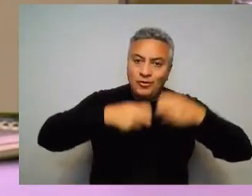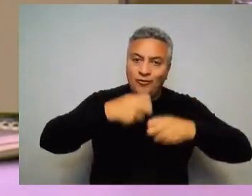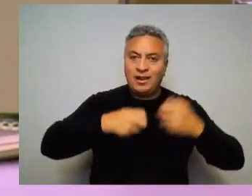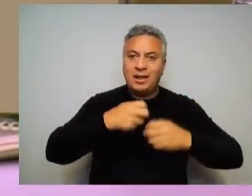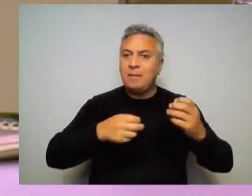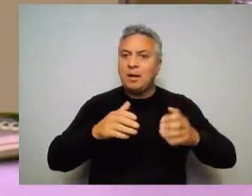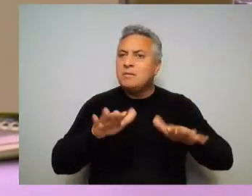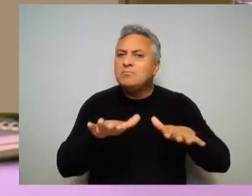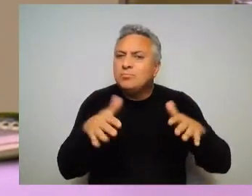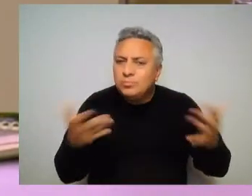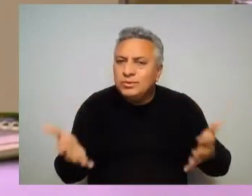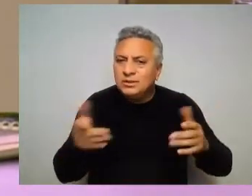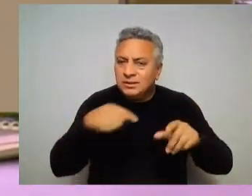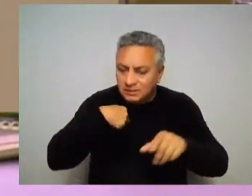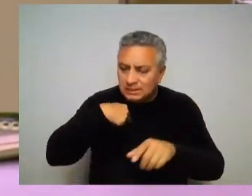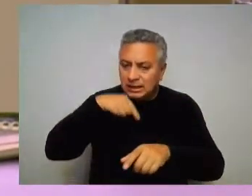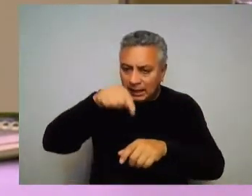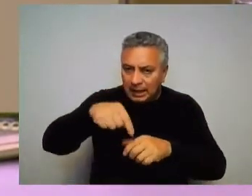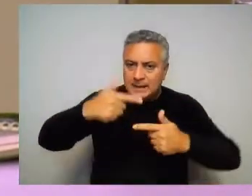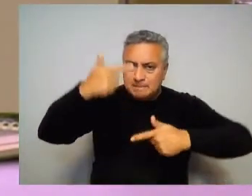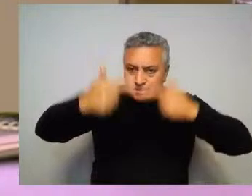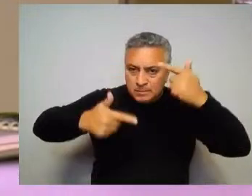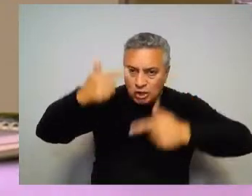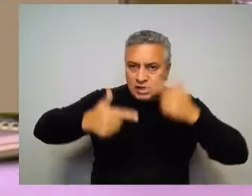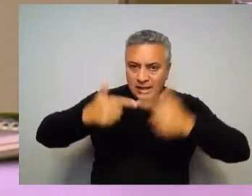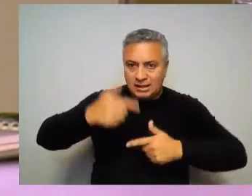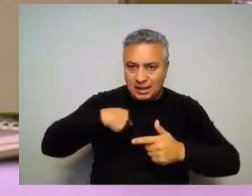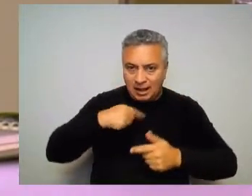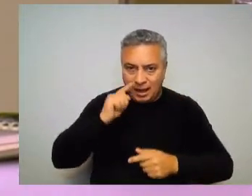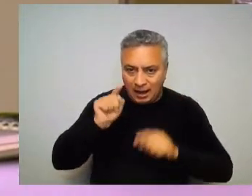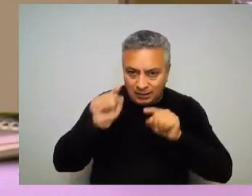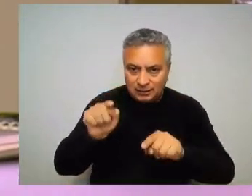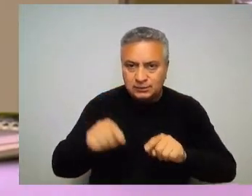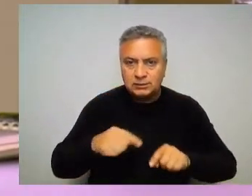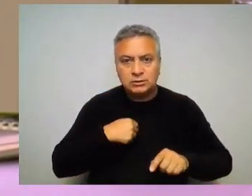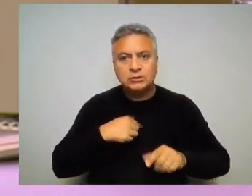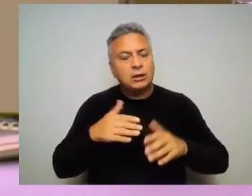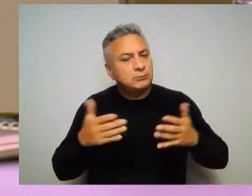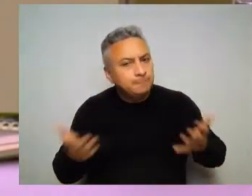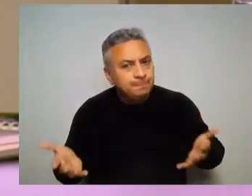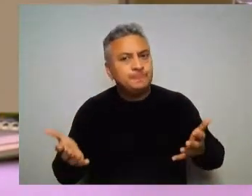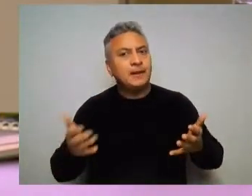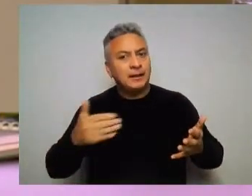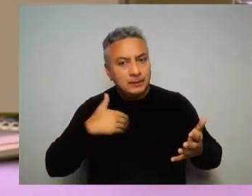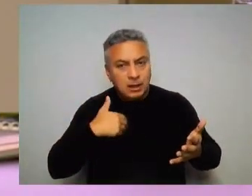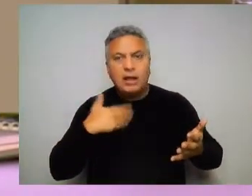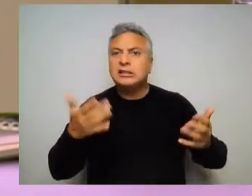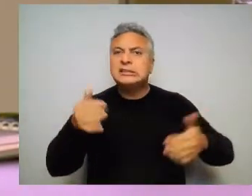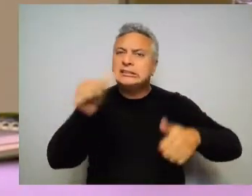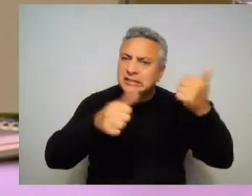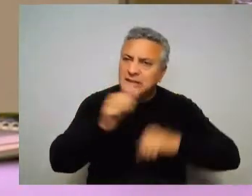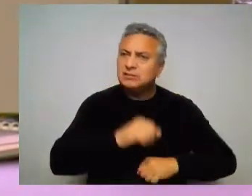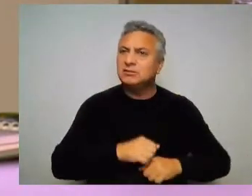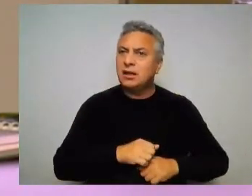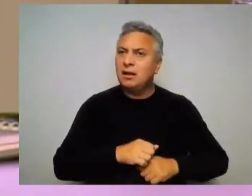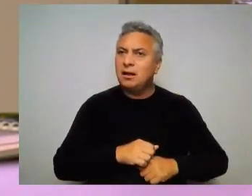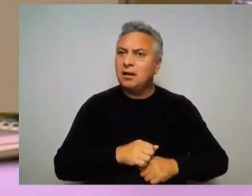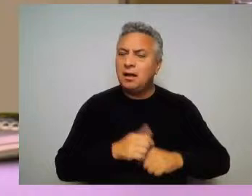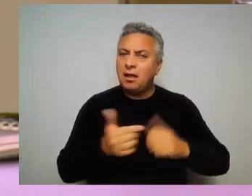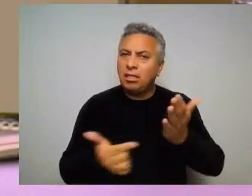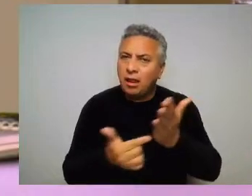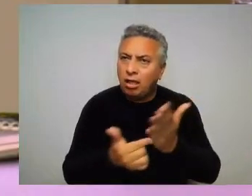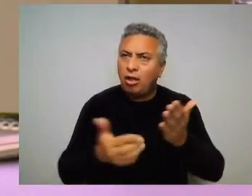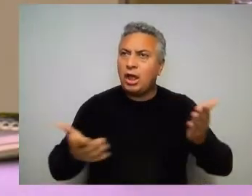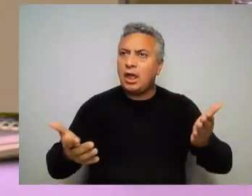are trying to address? Why do we want to create a policy? What are we looking for? Why do we have to have